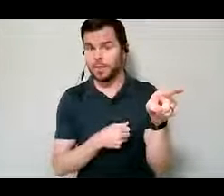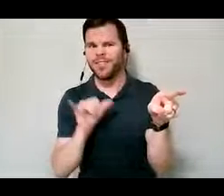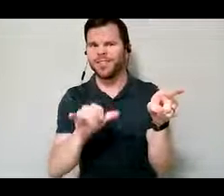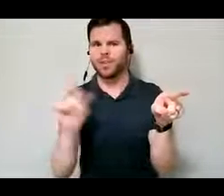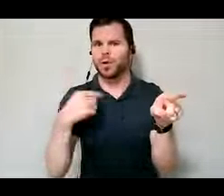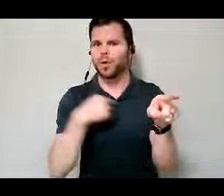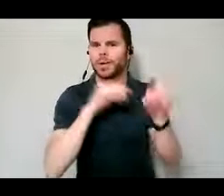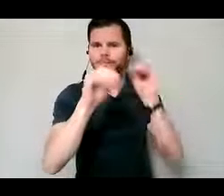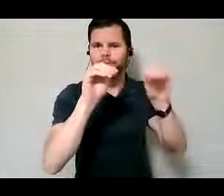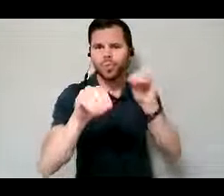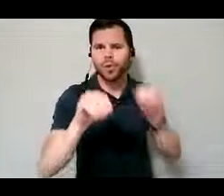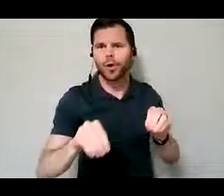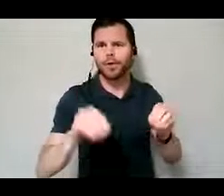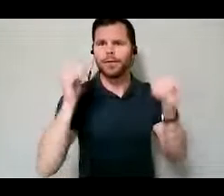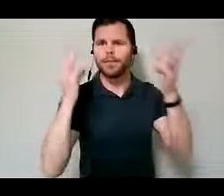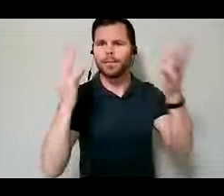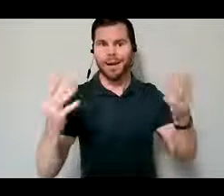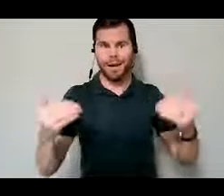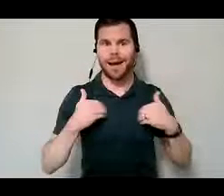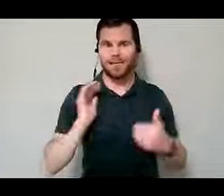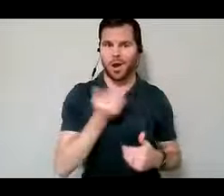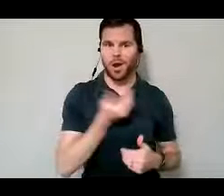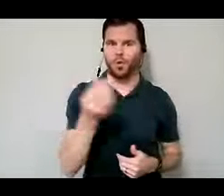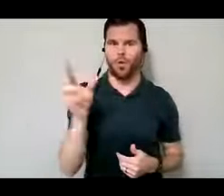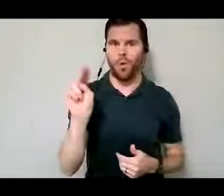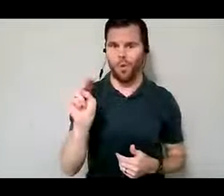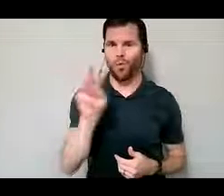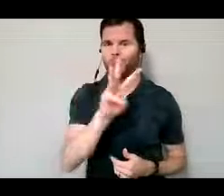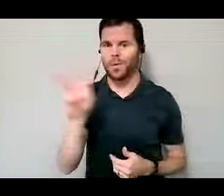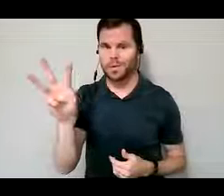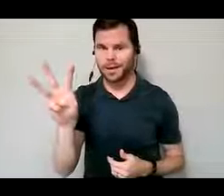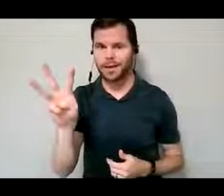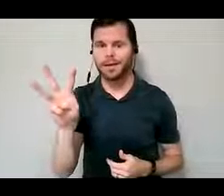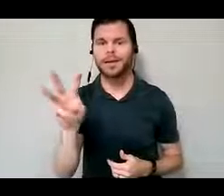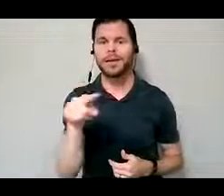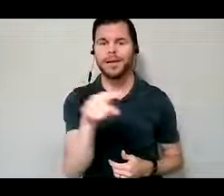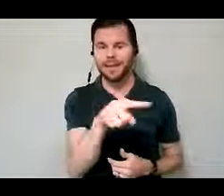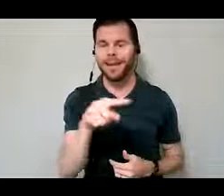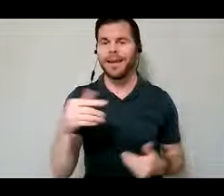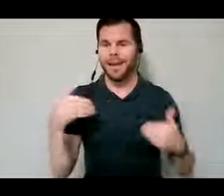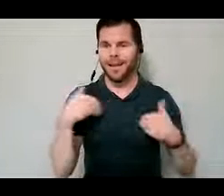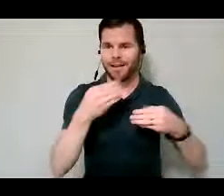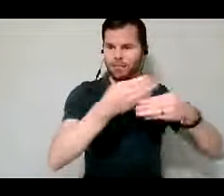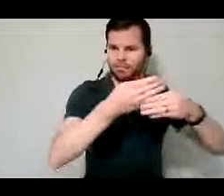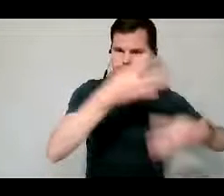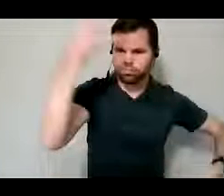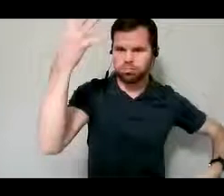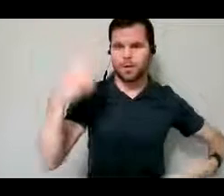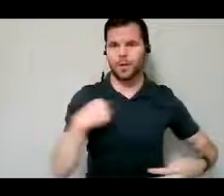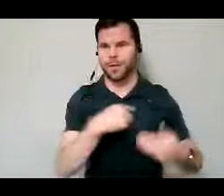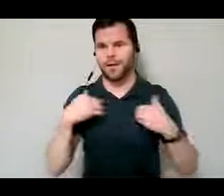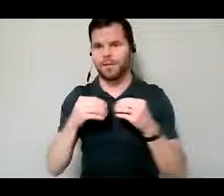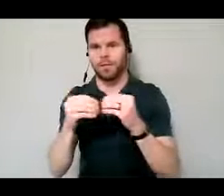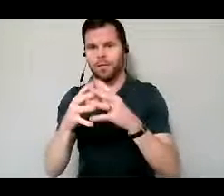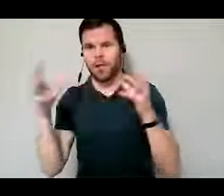doing. We have our own website, but they have what we have and a ton more, which is why we're gonna go with their